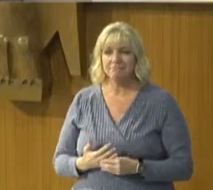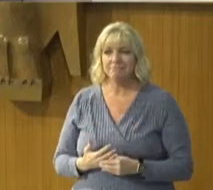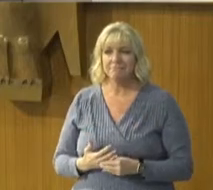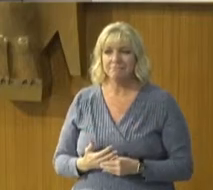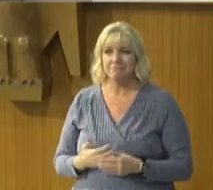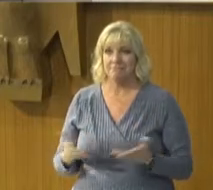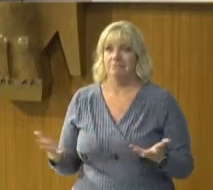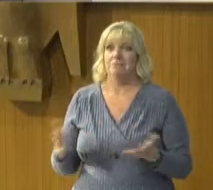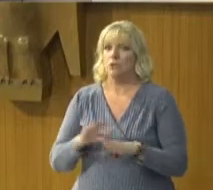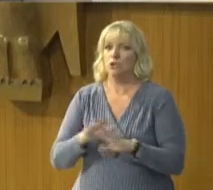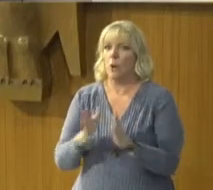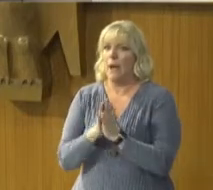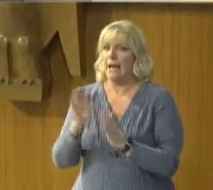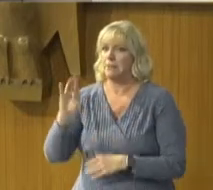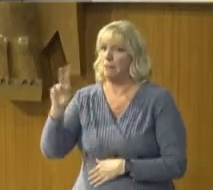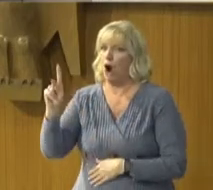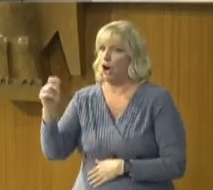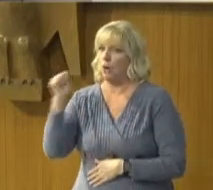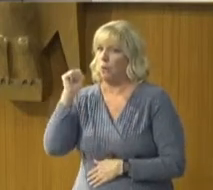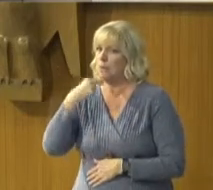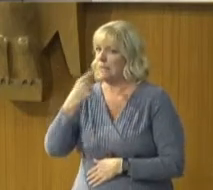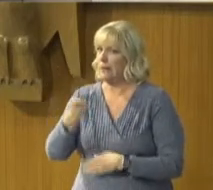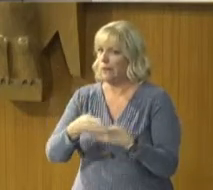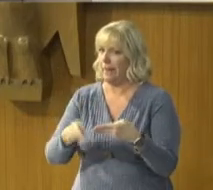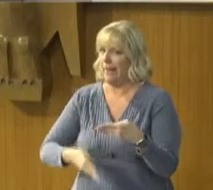Well, don't ask Mark, because he's not going to tell you.